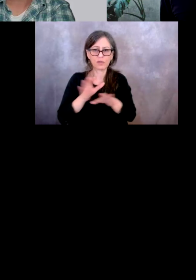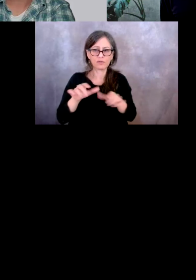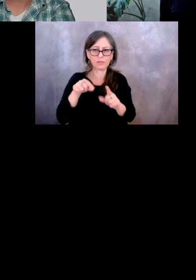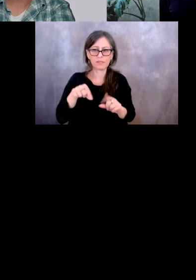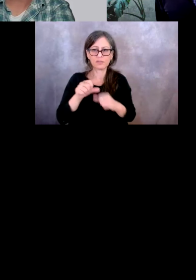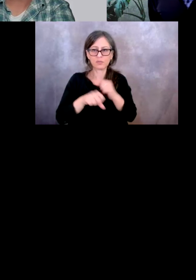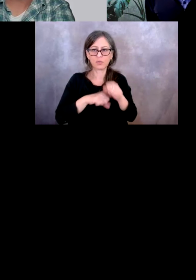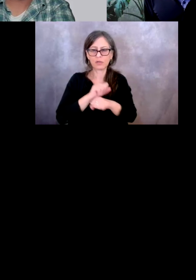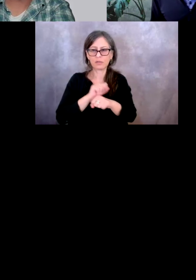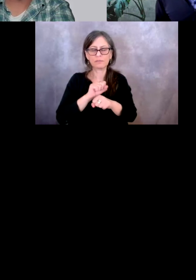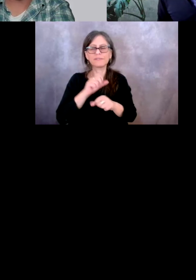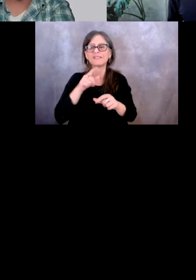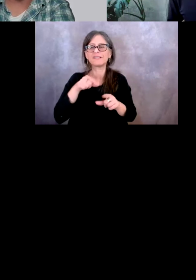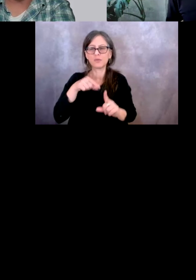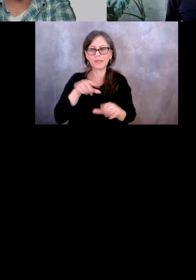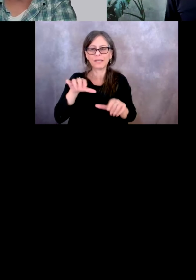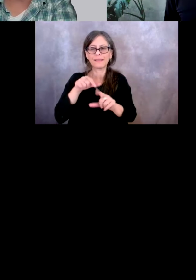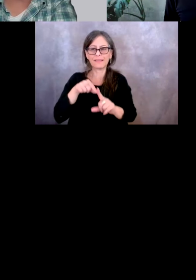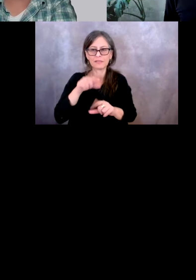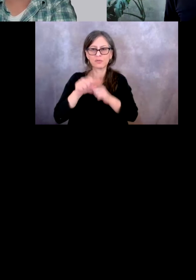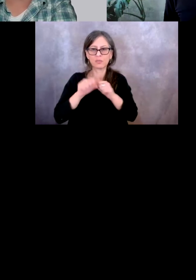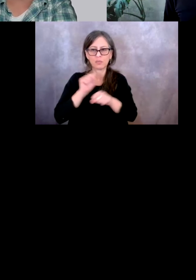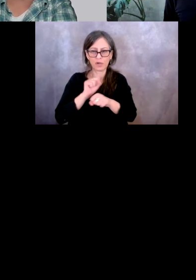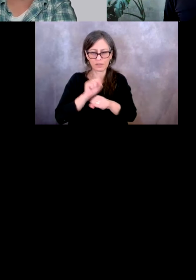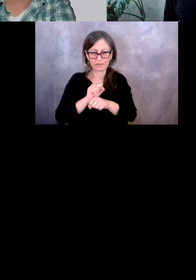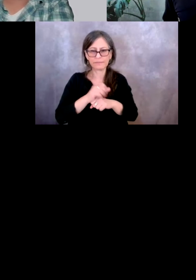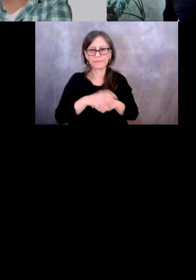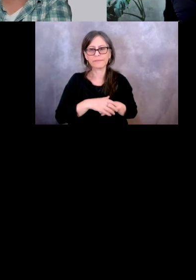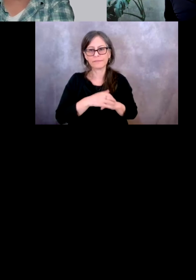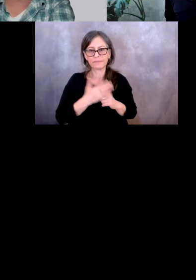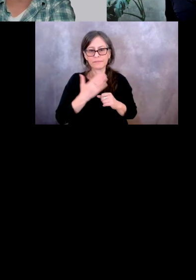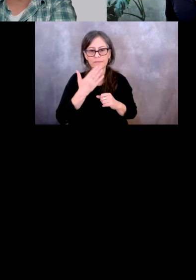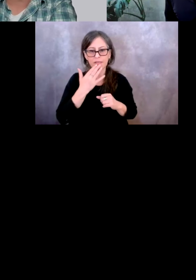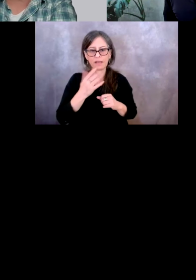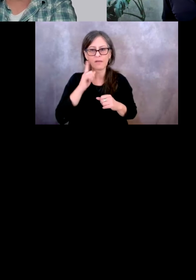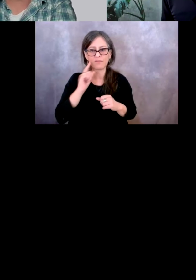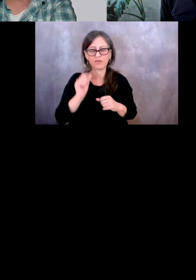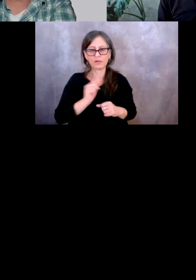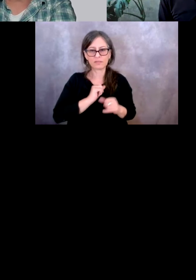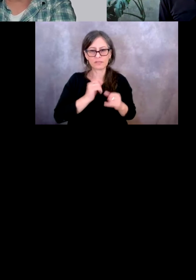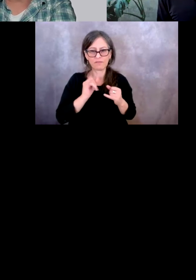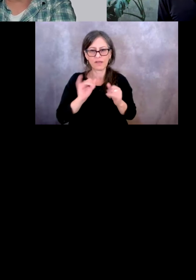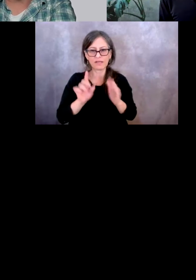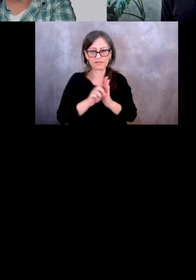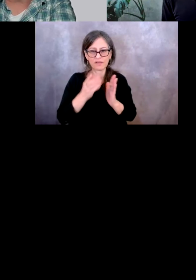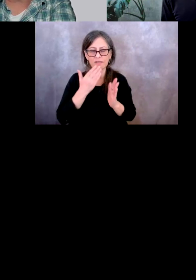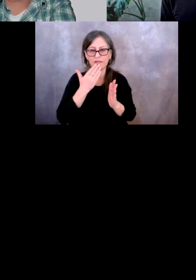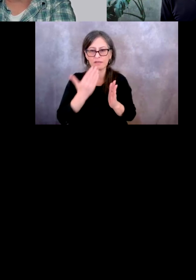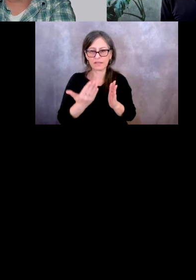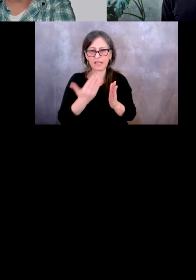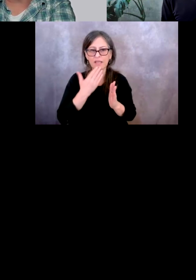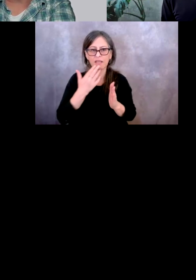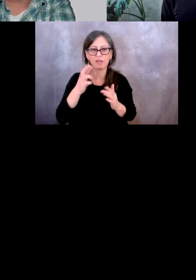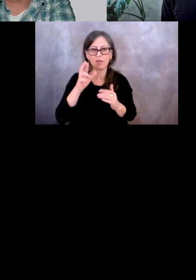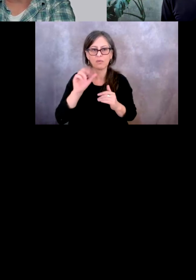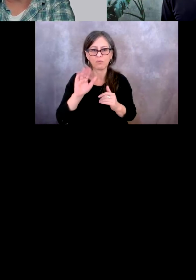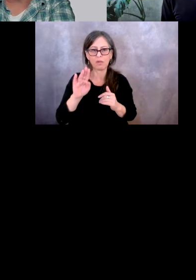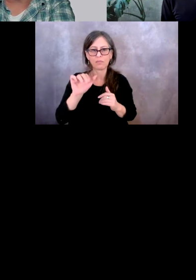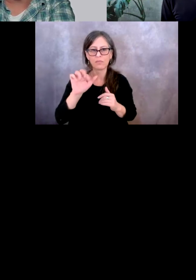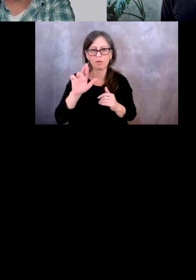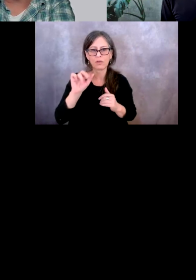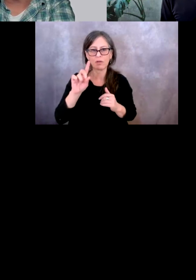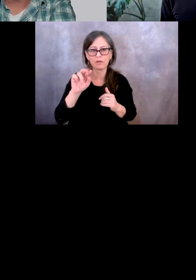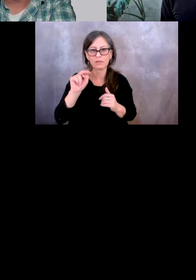work. Excellent. I know that definitely helps self-identification as well. So again, Rob, thank you. Rob Arndt, founder and